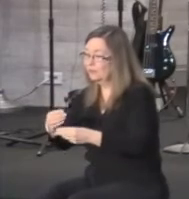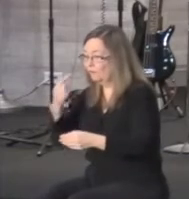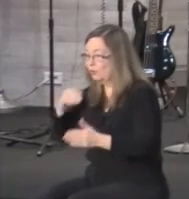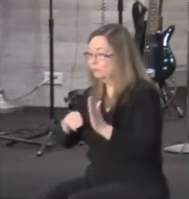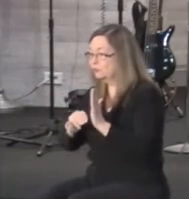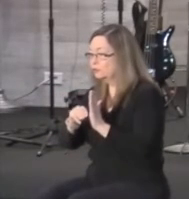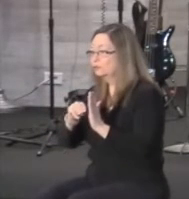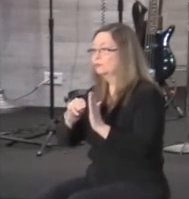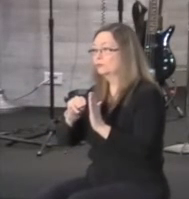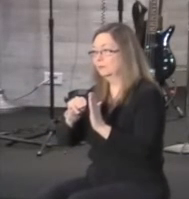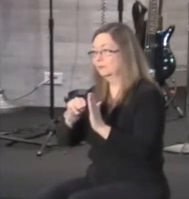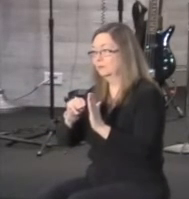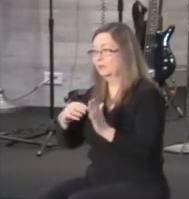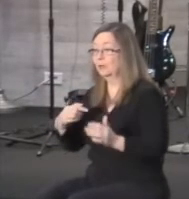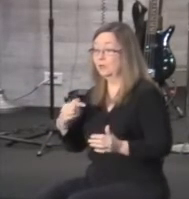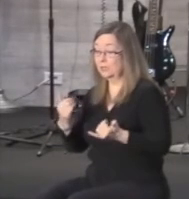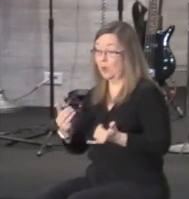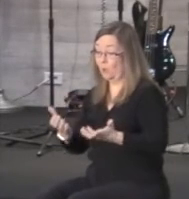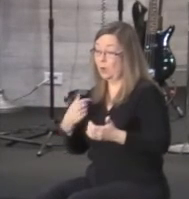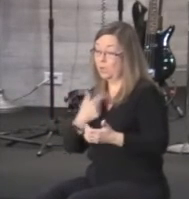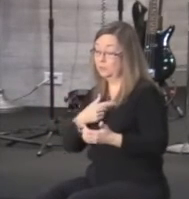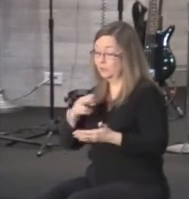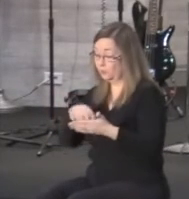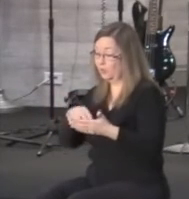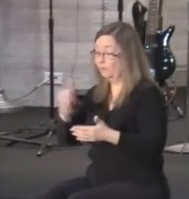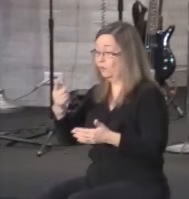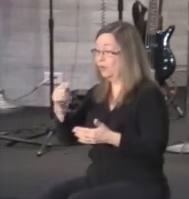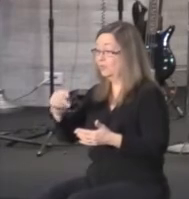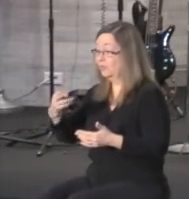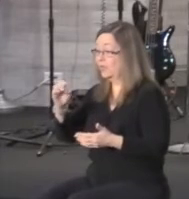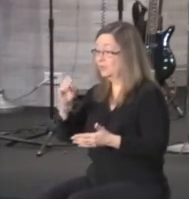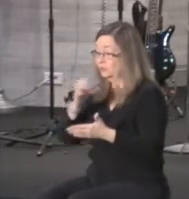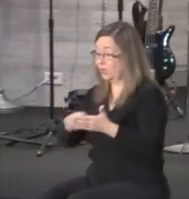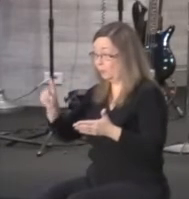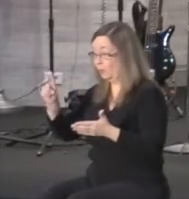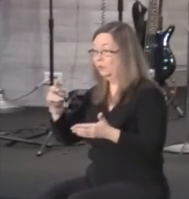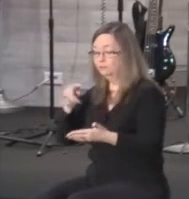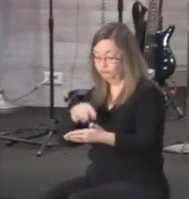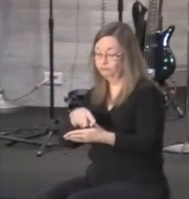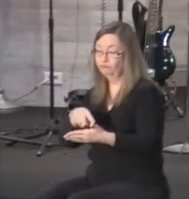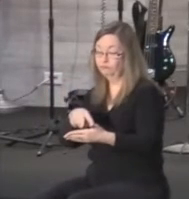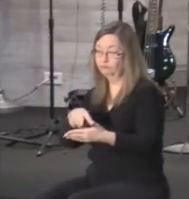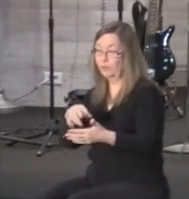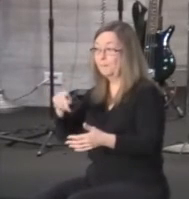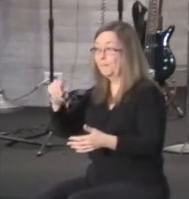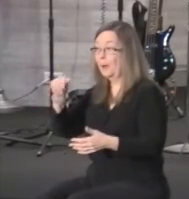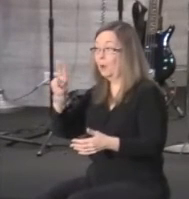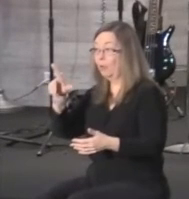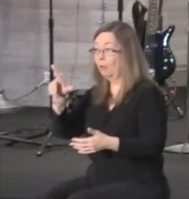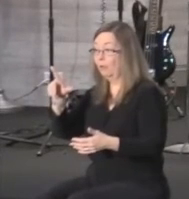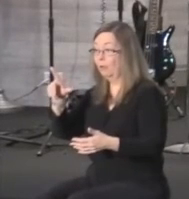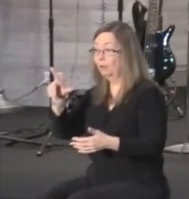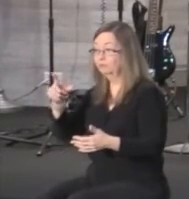growing. And today I want us to open to 1 Thessalonians chapter 1, and I want to take a look at how Paul